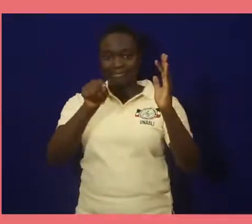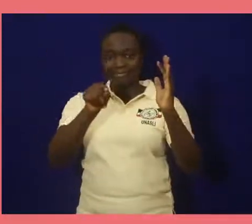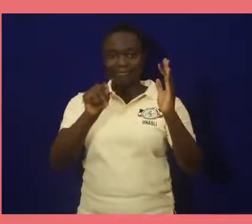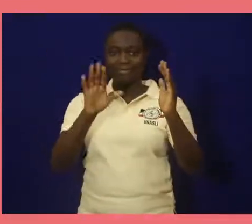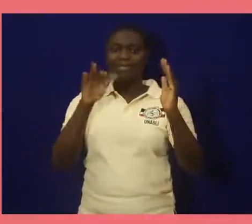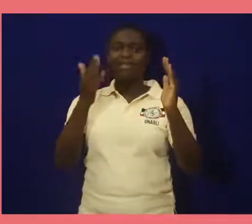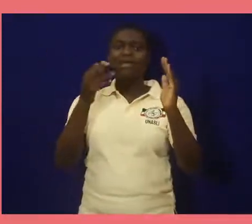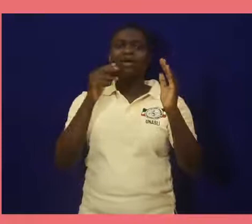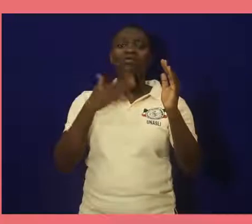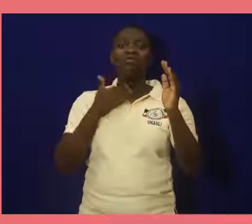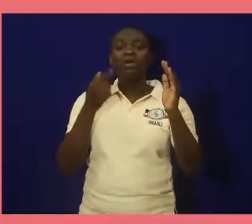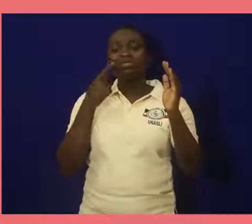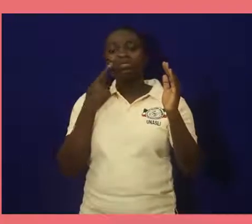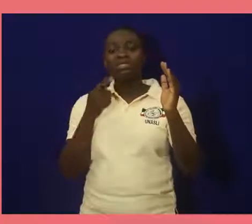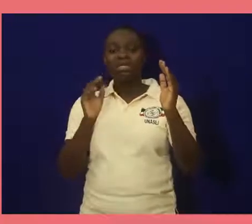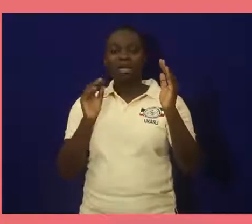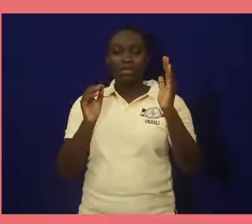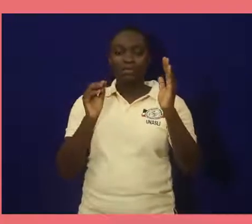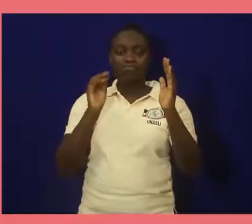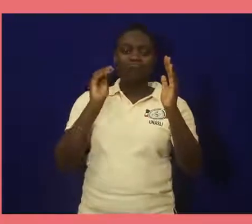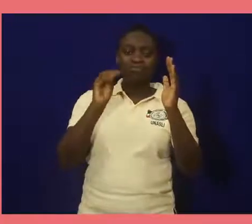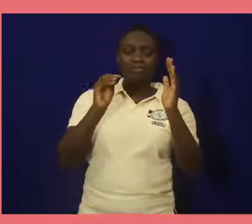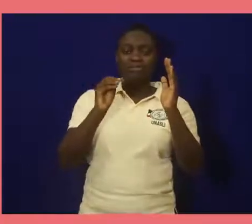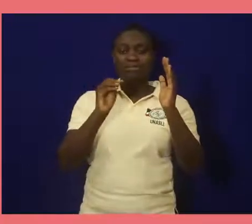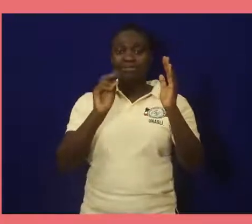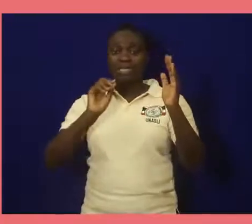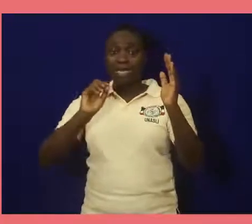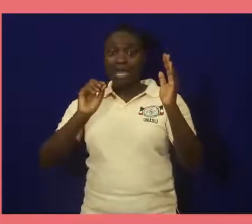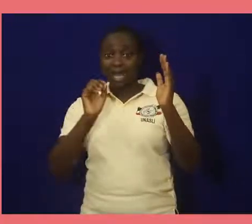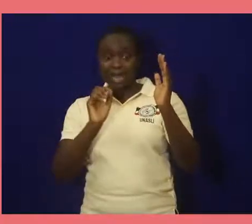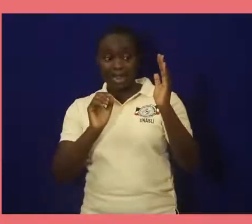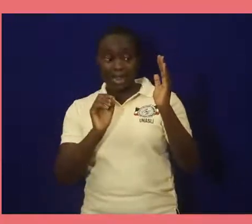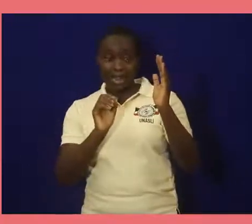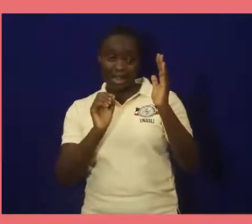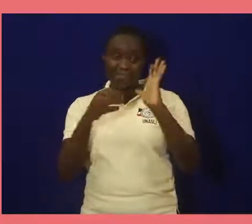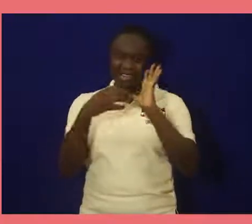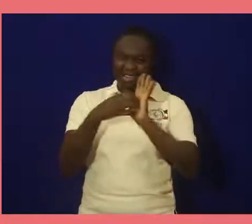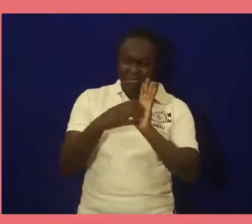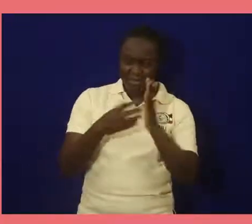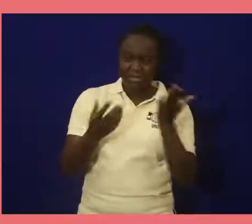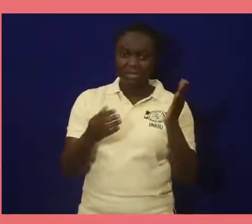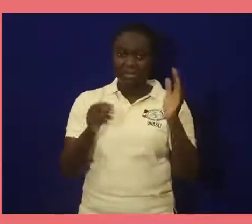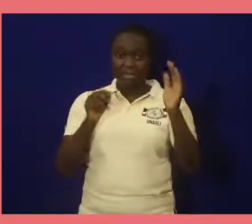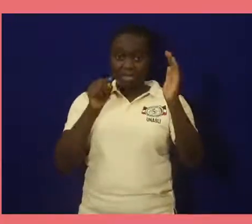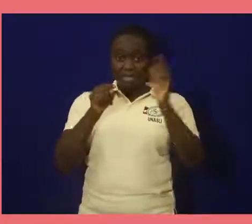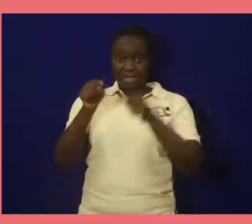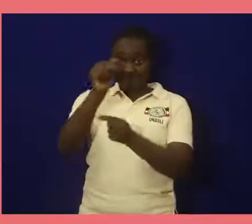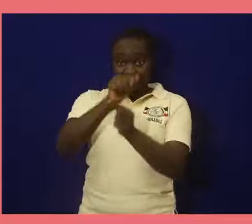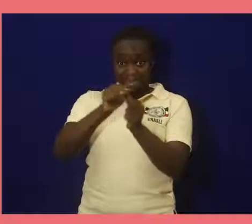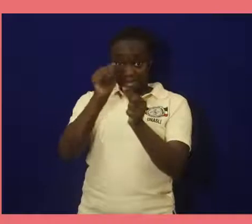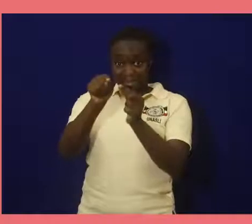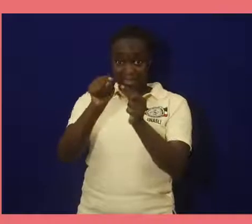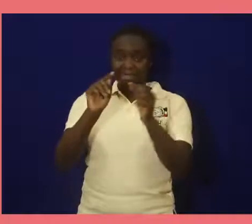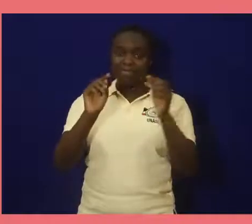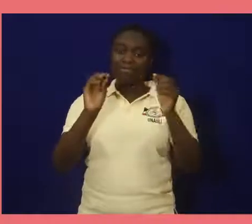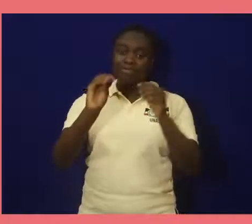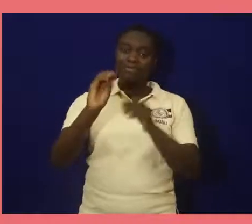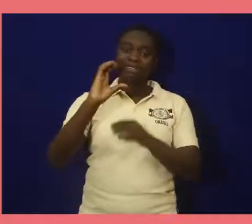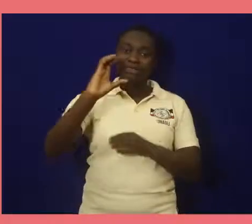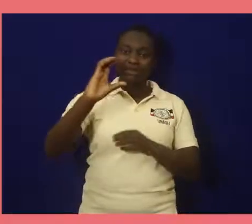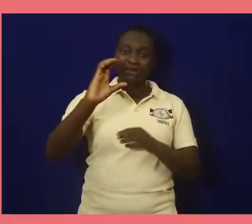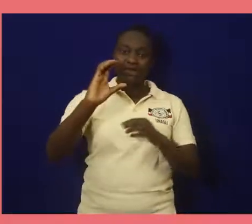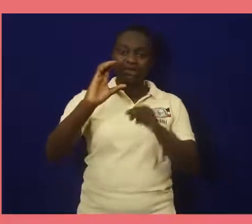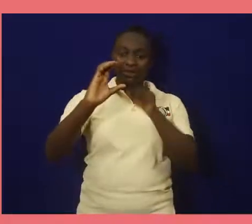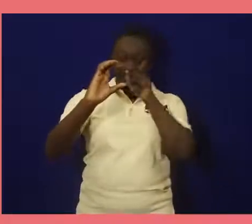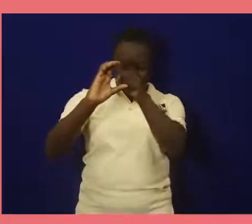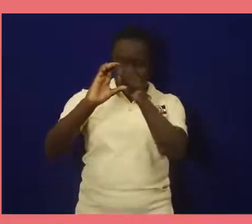Now, let us do some labeling. Let us do some labeling here, learner. The center, we shall call it